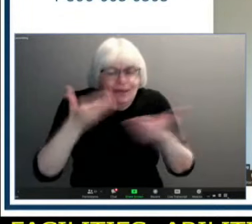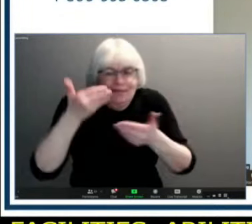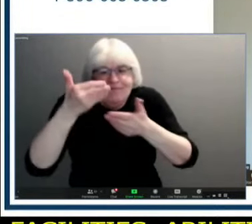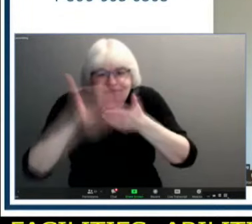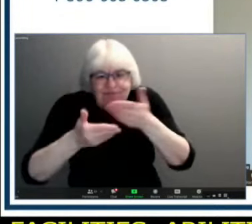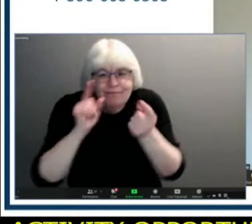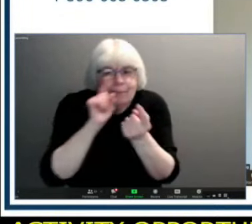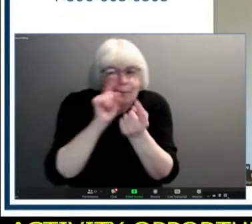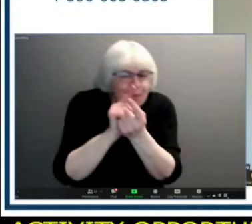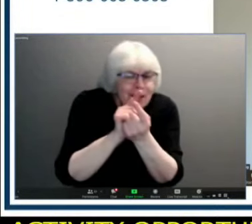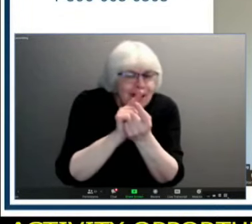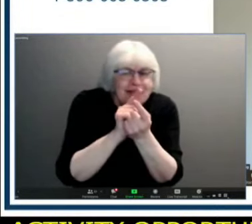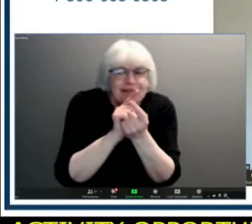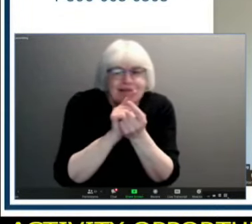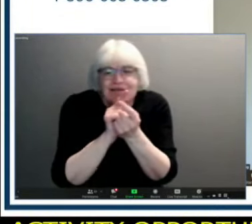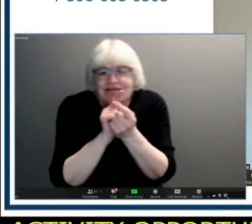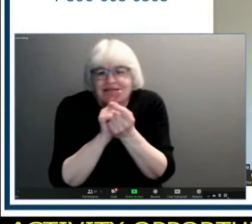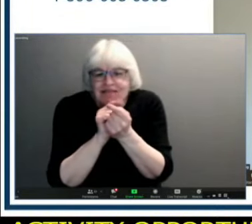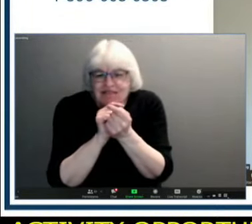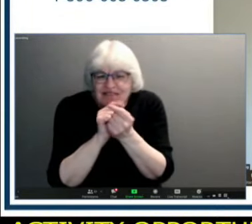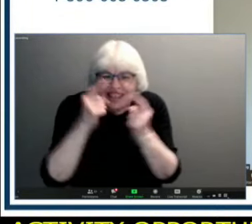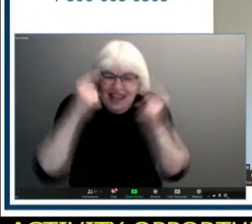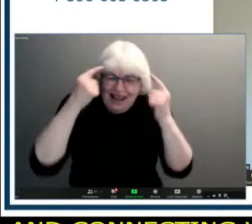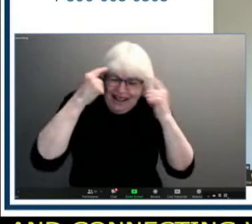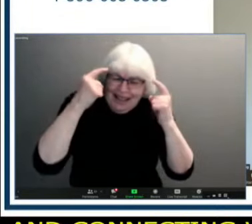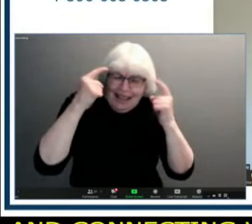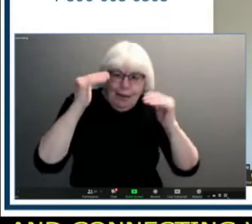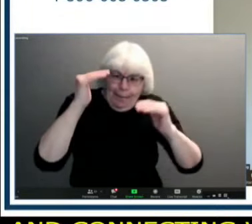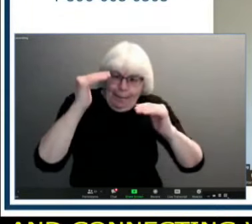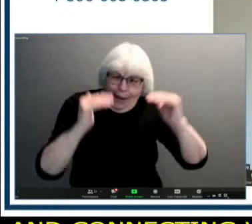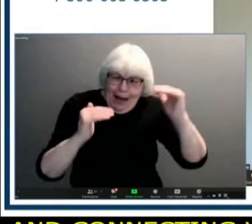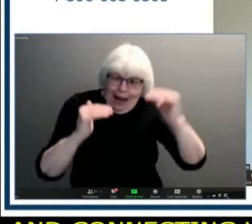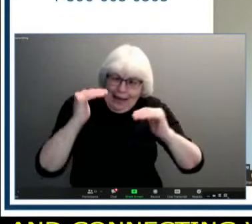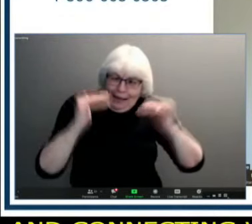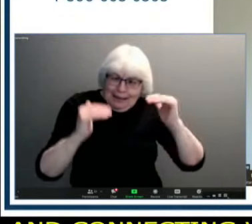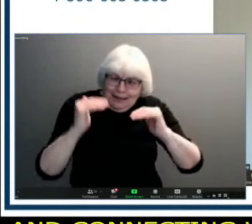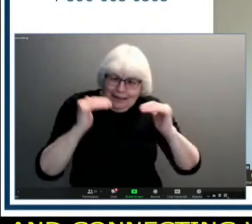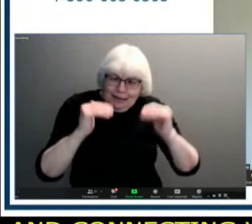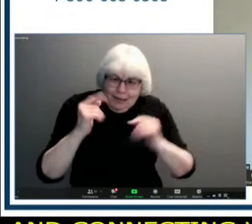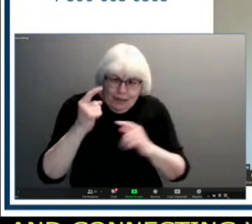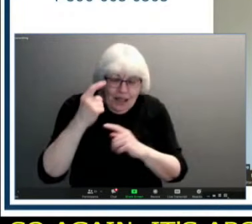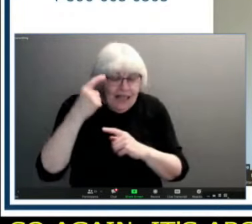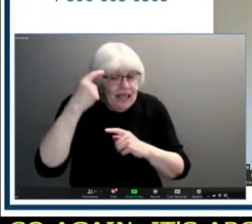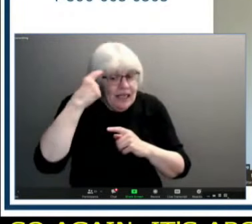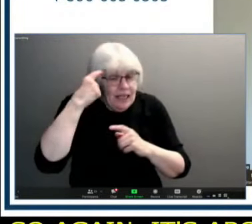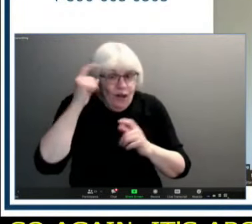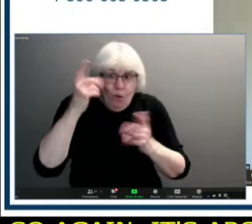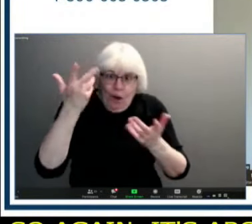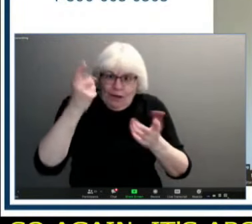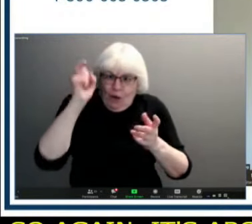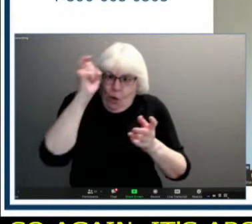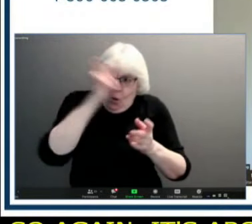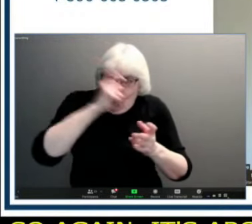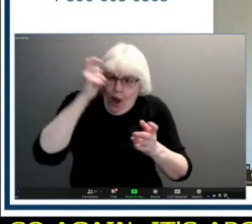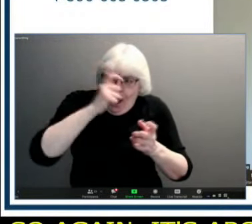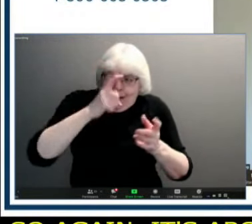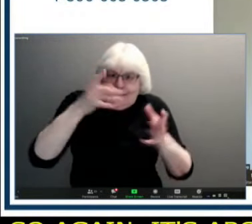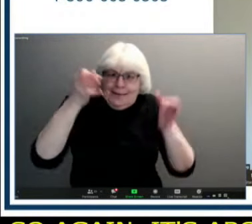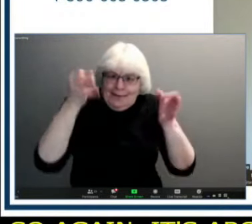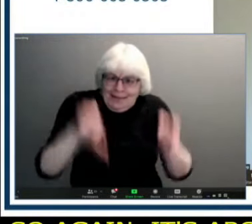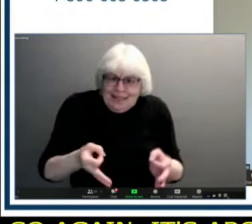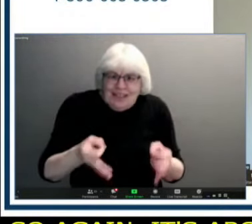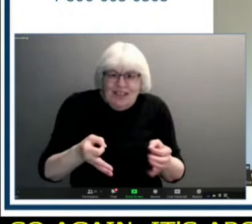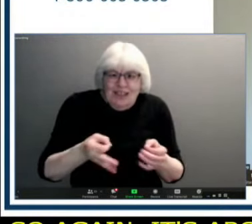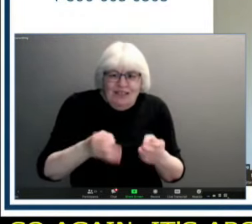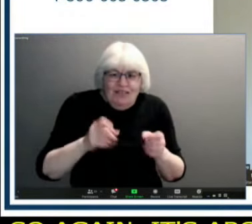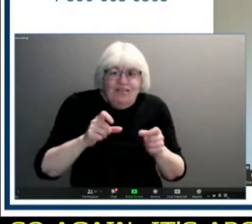about balance, but make your choices wisely around that and follow all the rules around distancing, careful masking, all